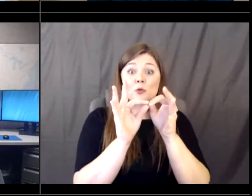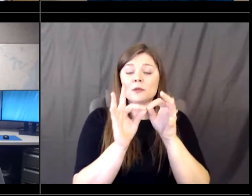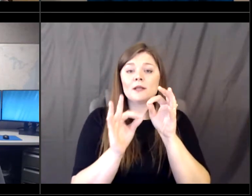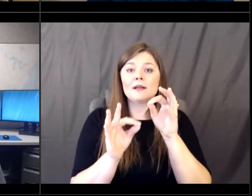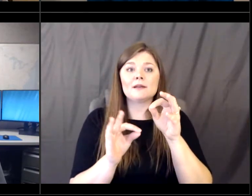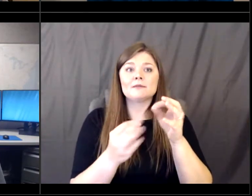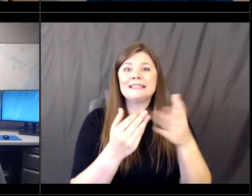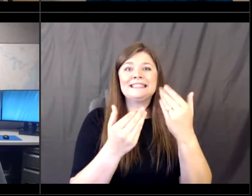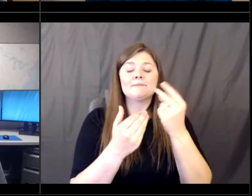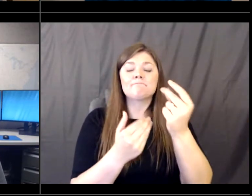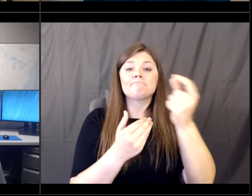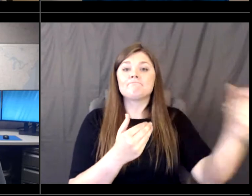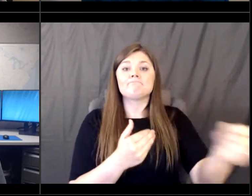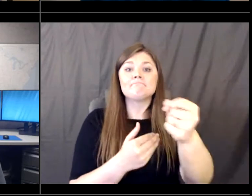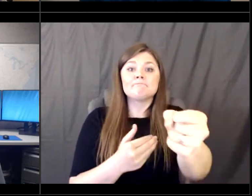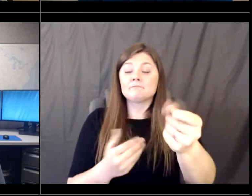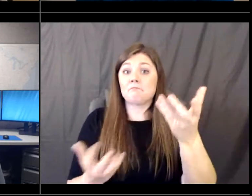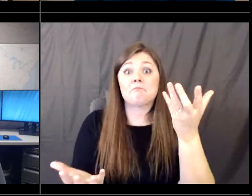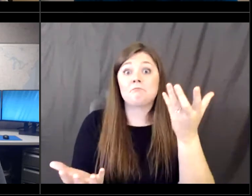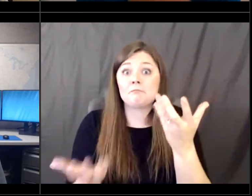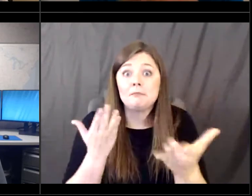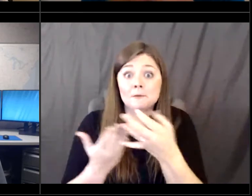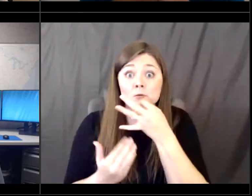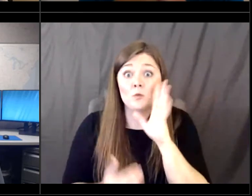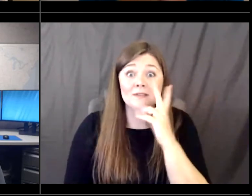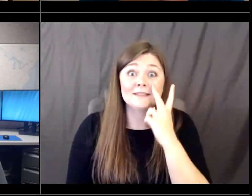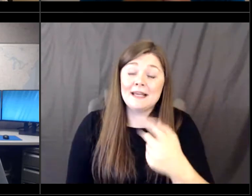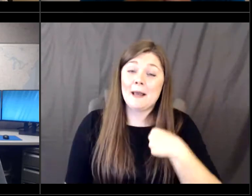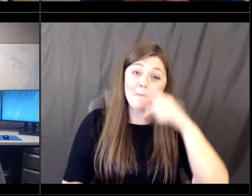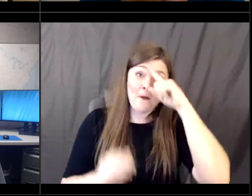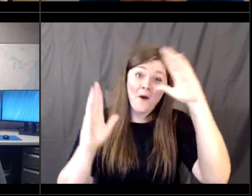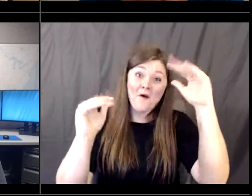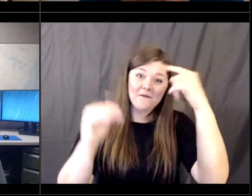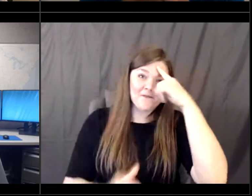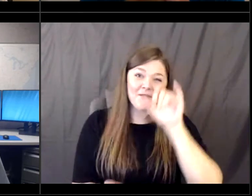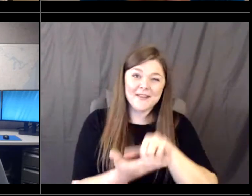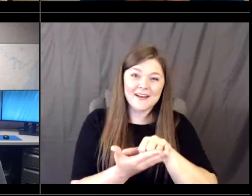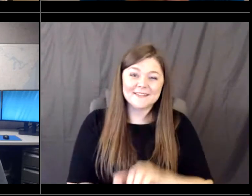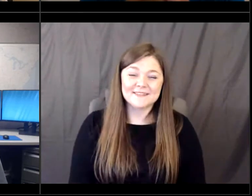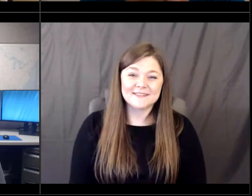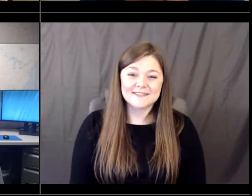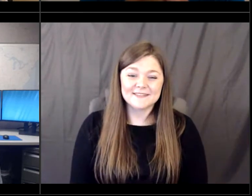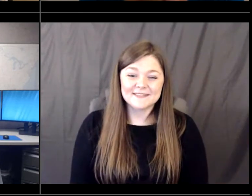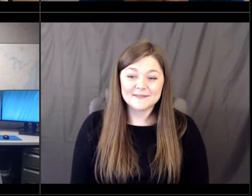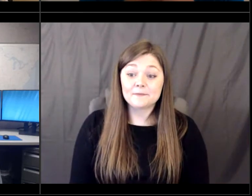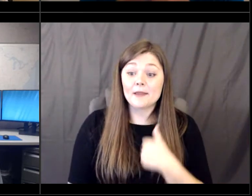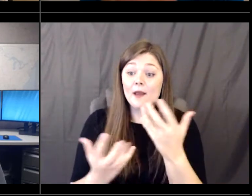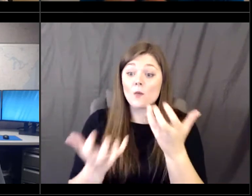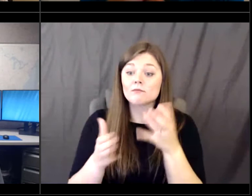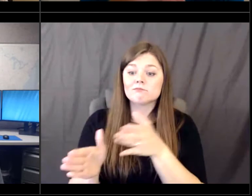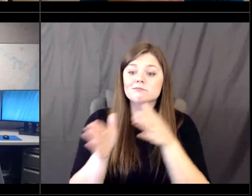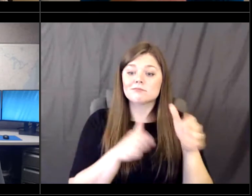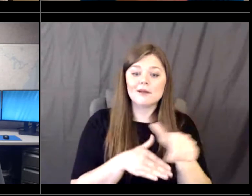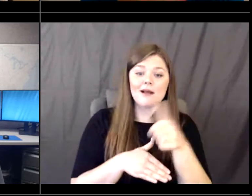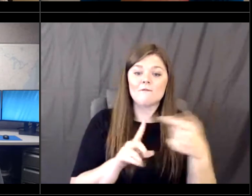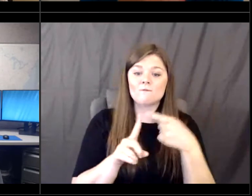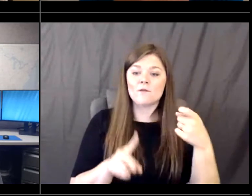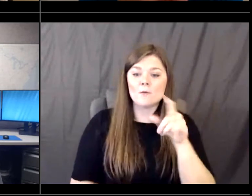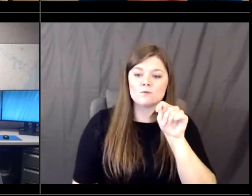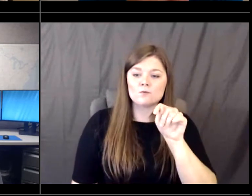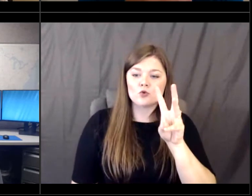accessible, and things of that sort. So very hopeful for that. And I want to move to a question that came from Twitter,